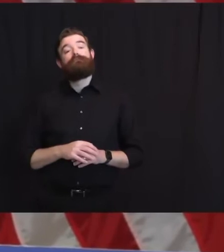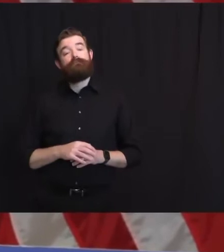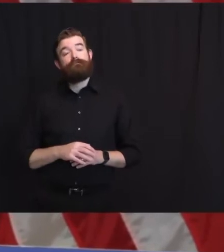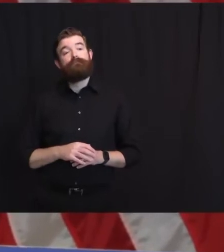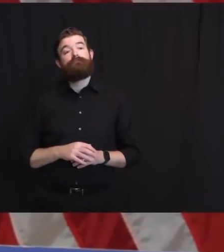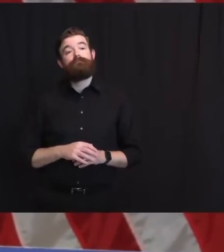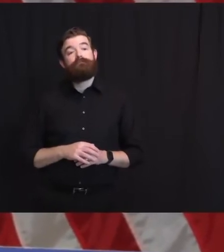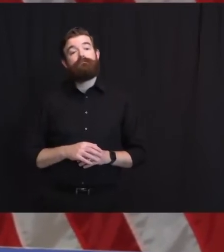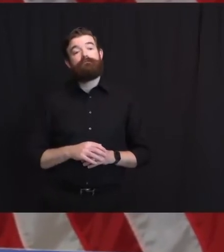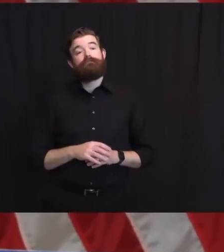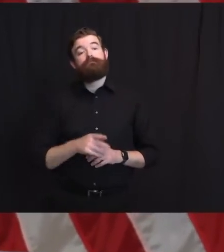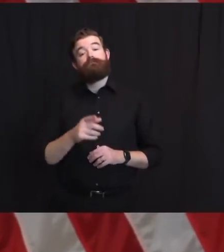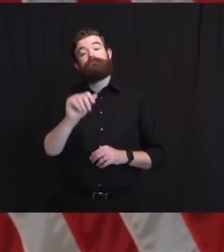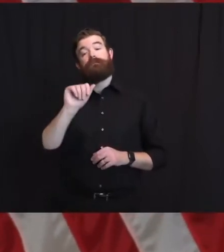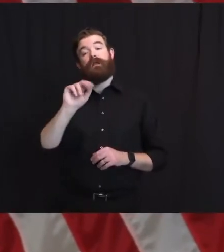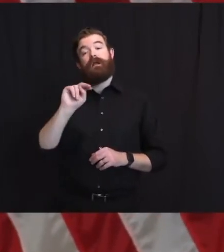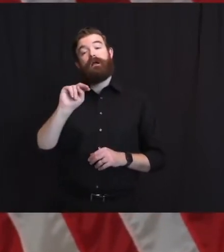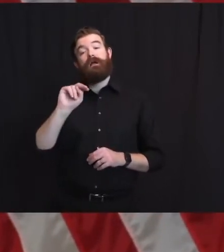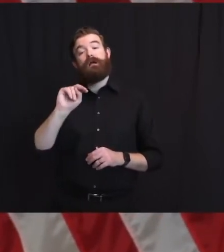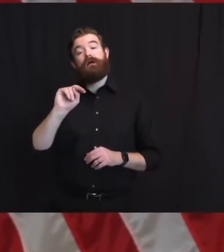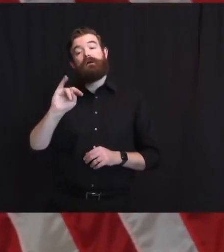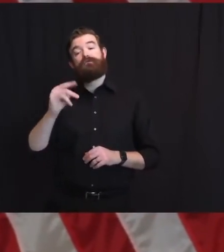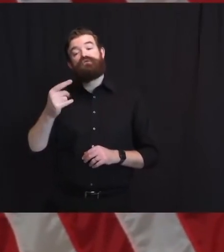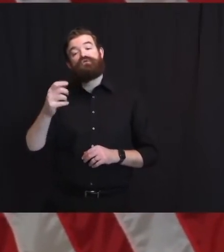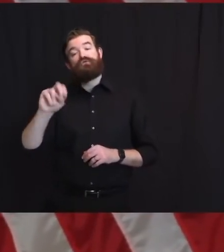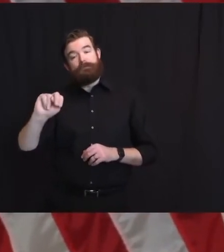how do we package that and present this in a way that